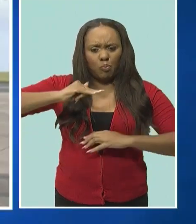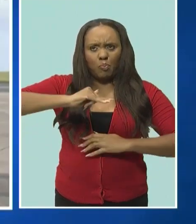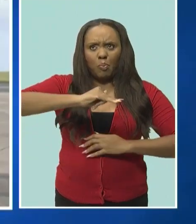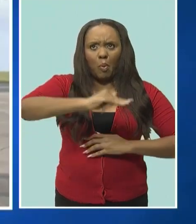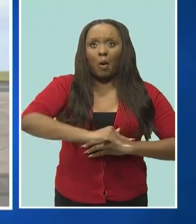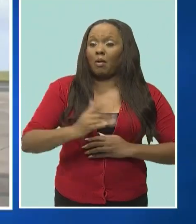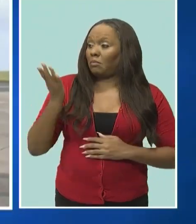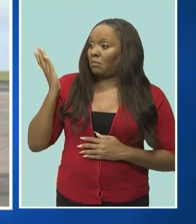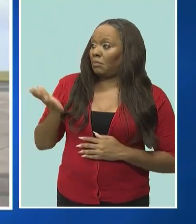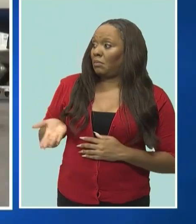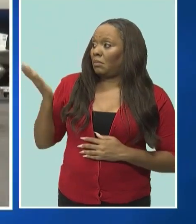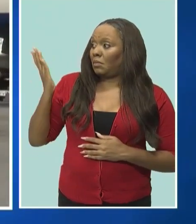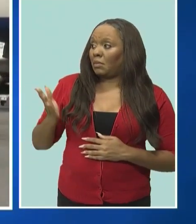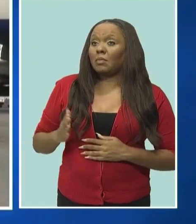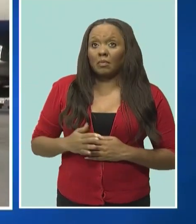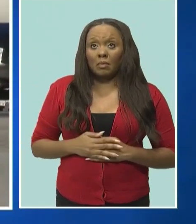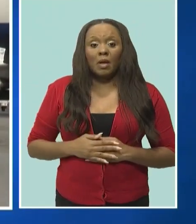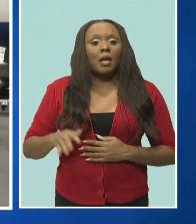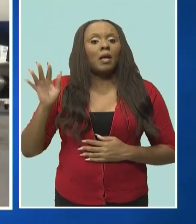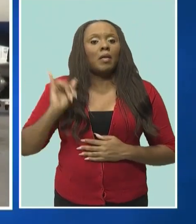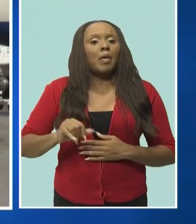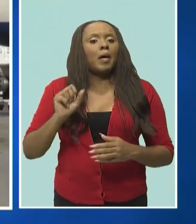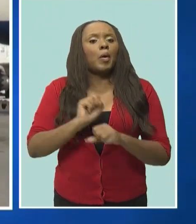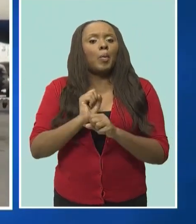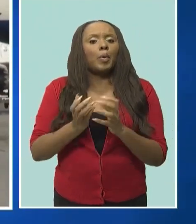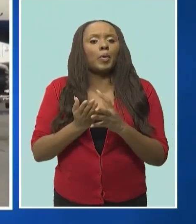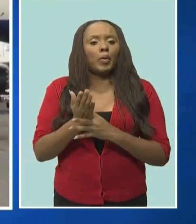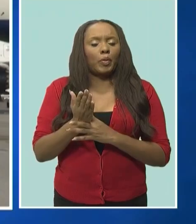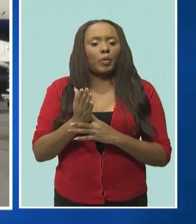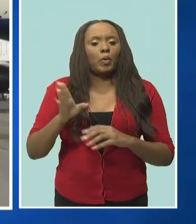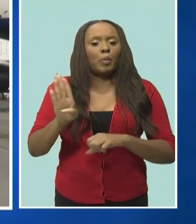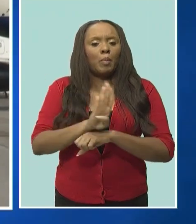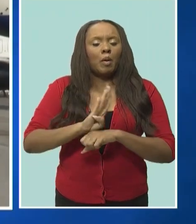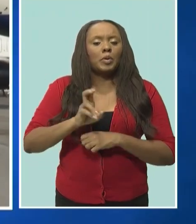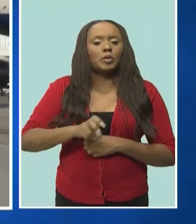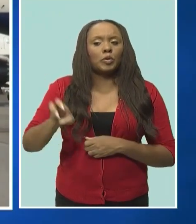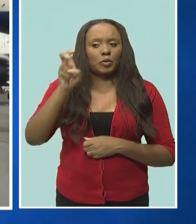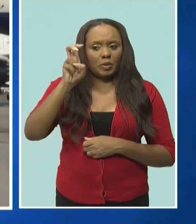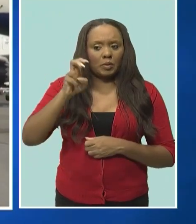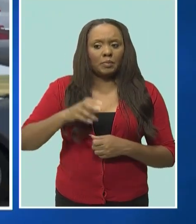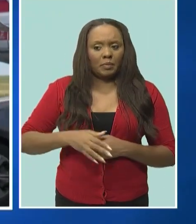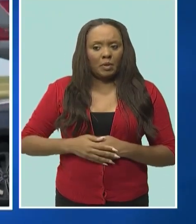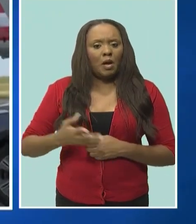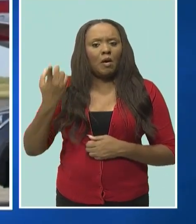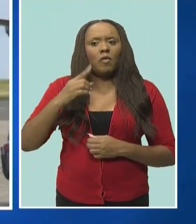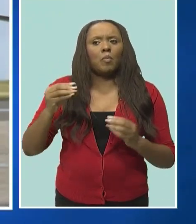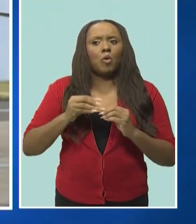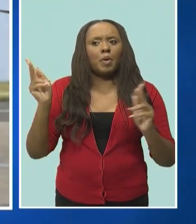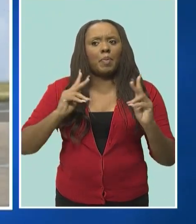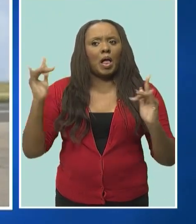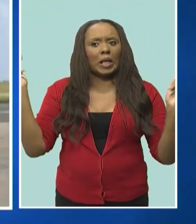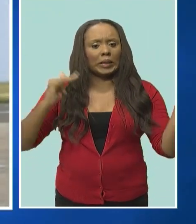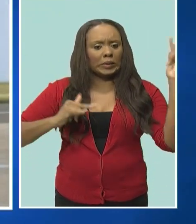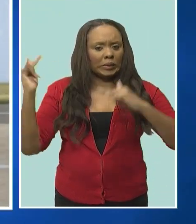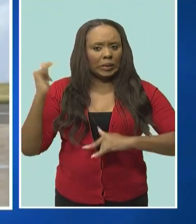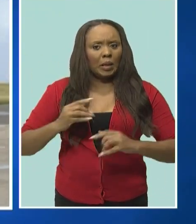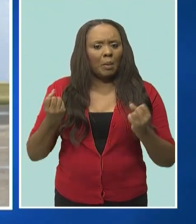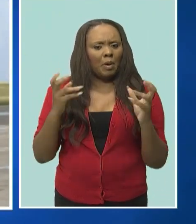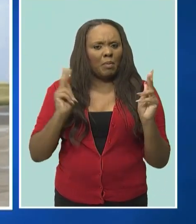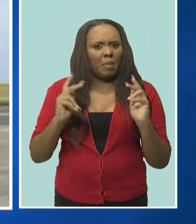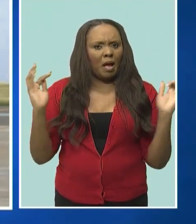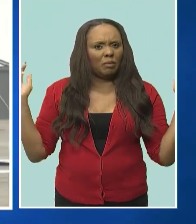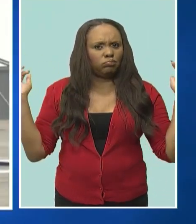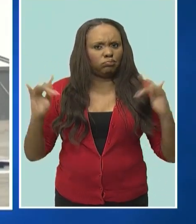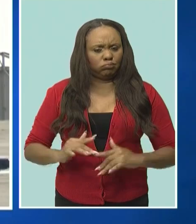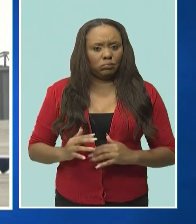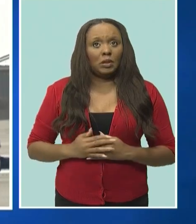an indication of the work being done by the Barbados Tourism Marketing Incorporated to bring airlift and, of course, thousands of tourists to